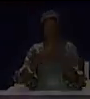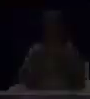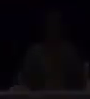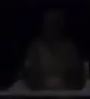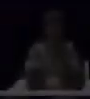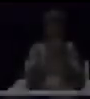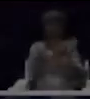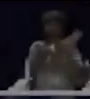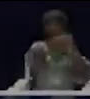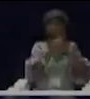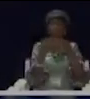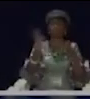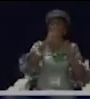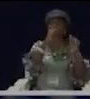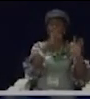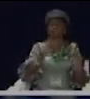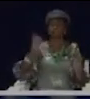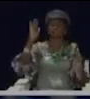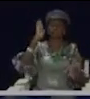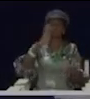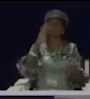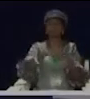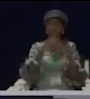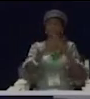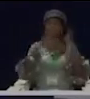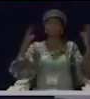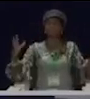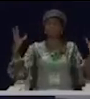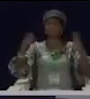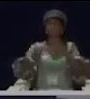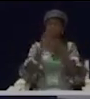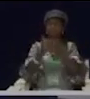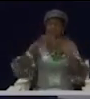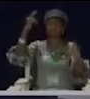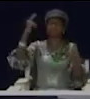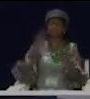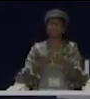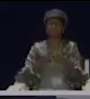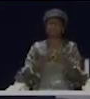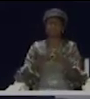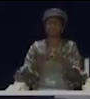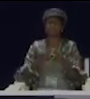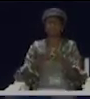That all their blessings will be in abundance.